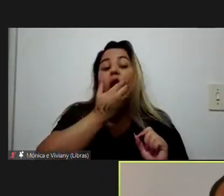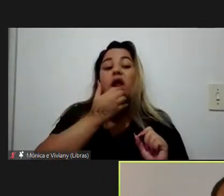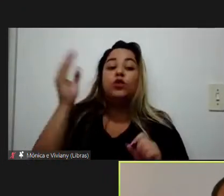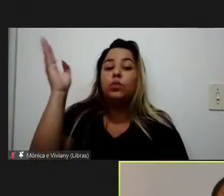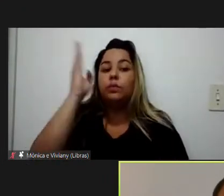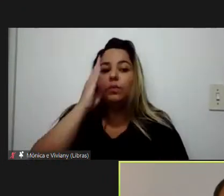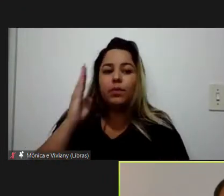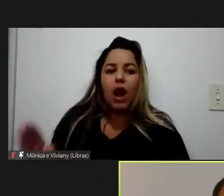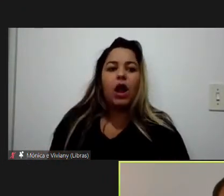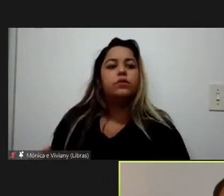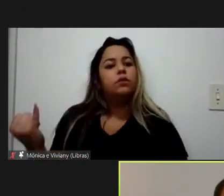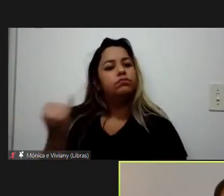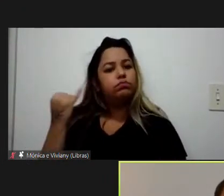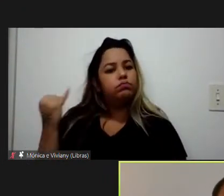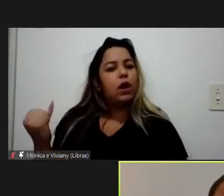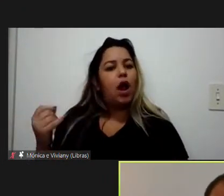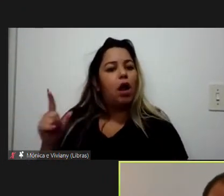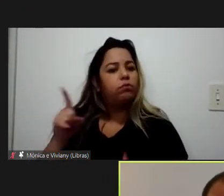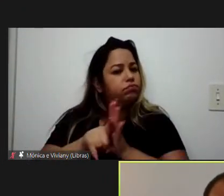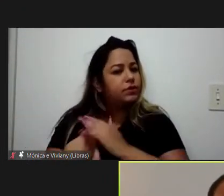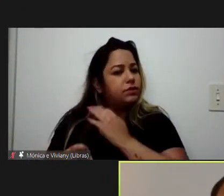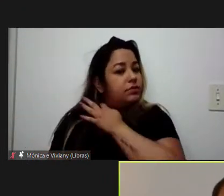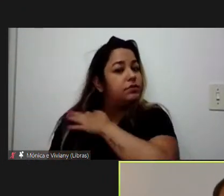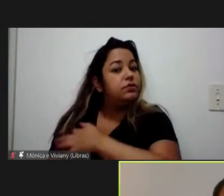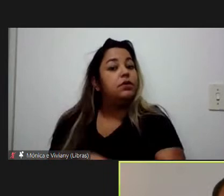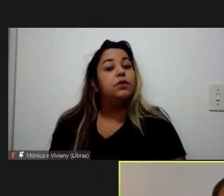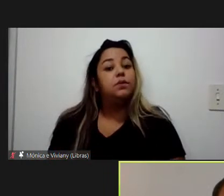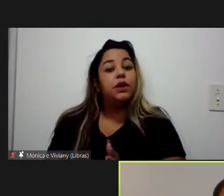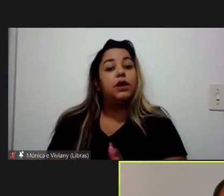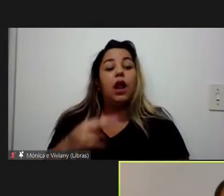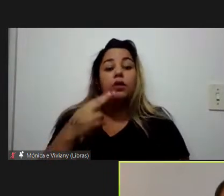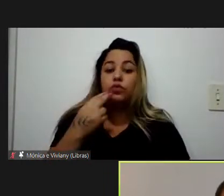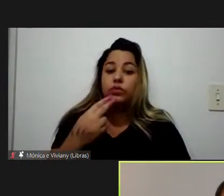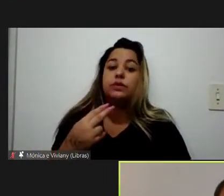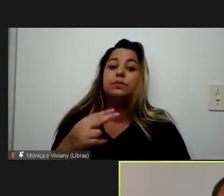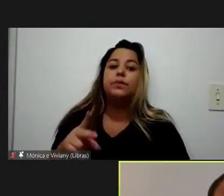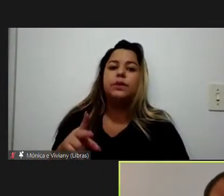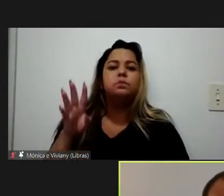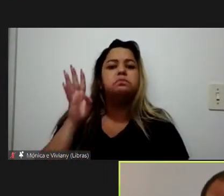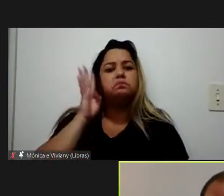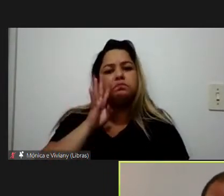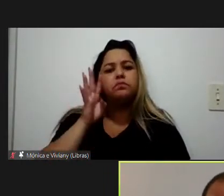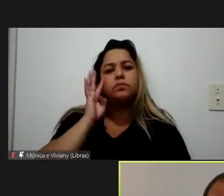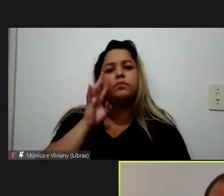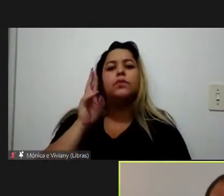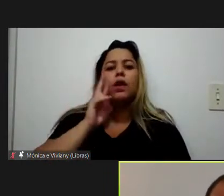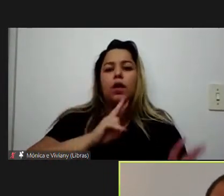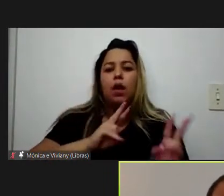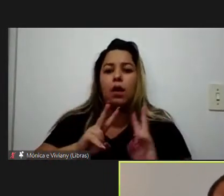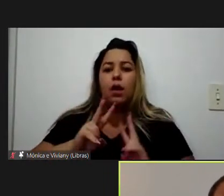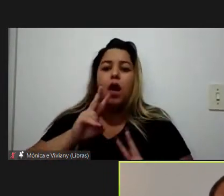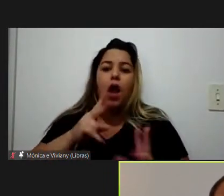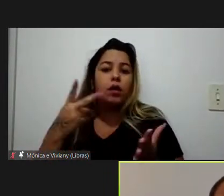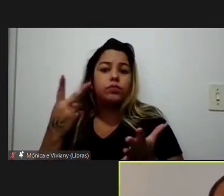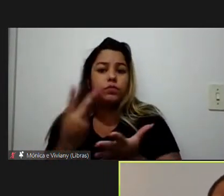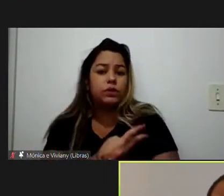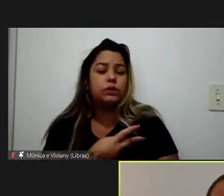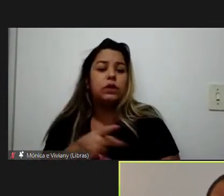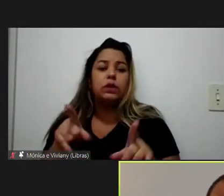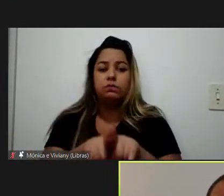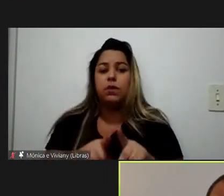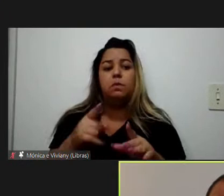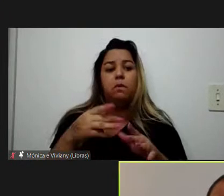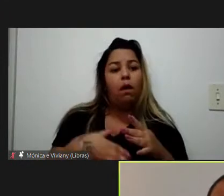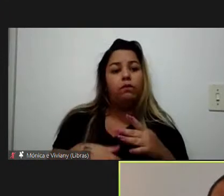on many nutrition issues. It's also very nice to see that so much is happening on the ground. Regarding the three